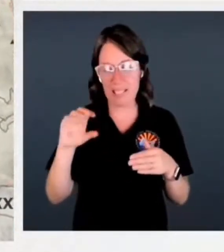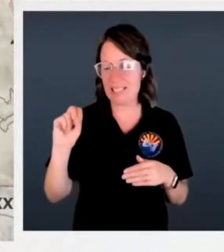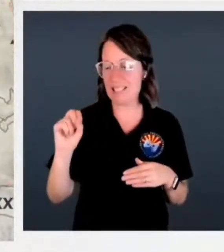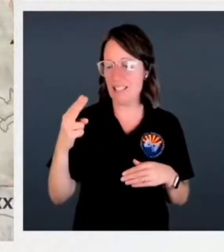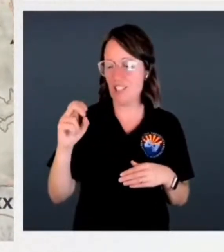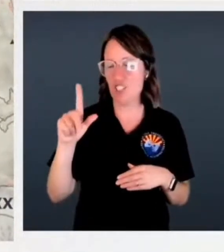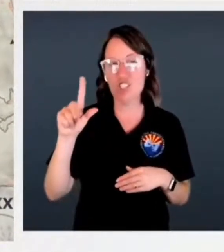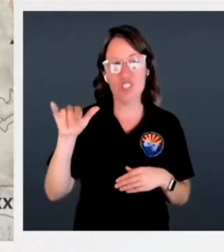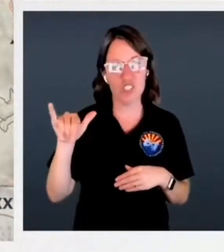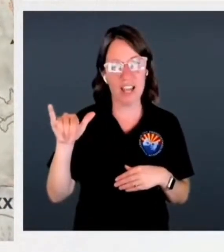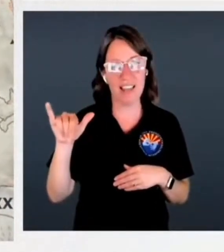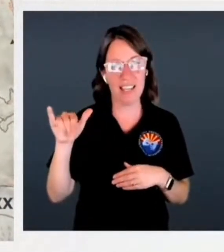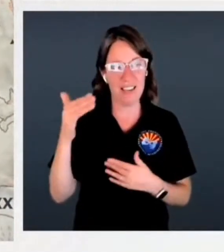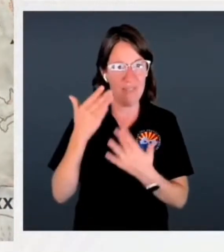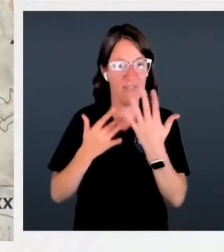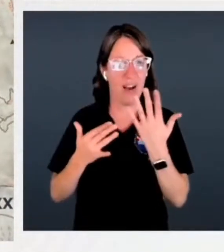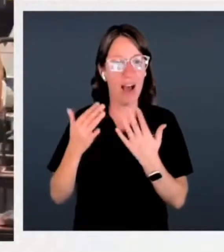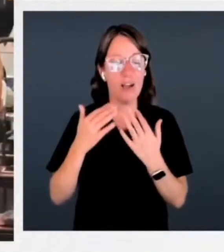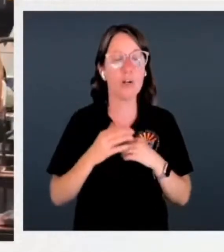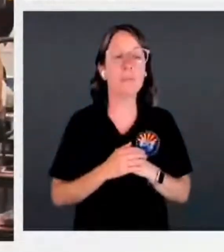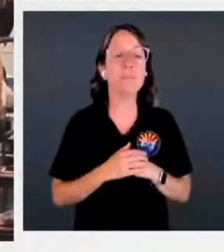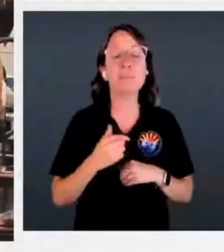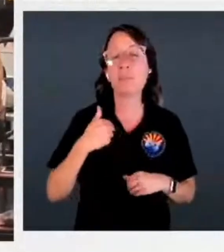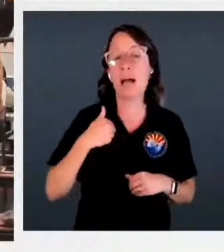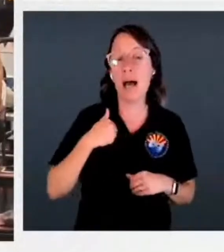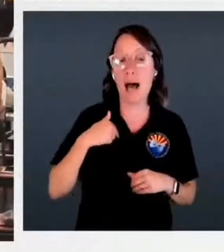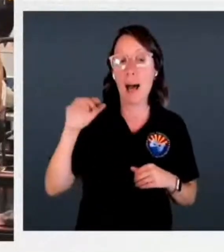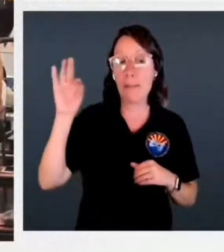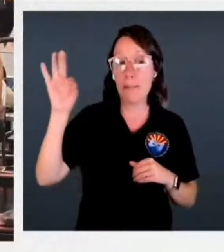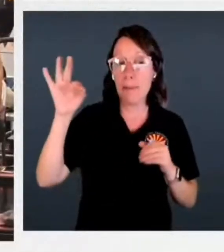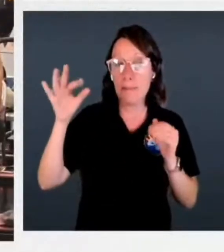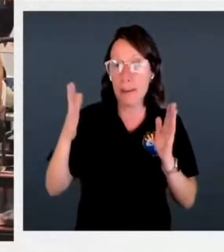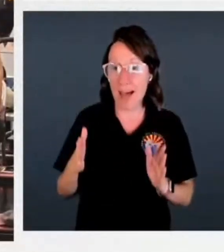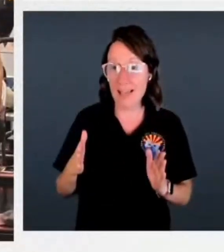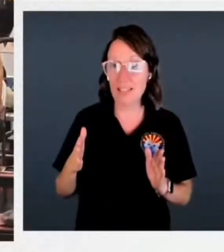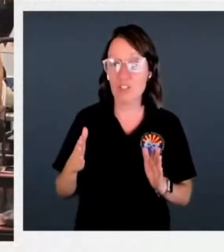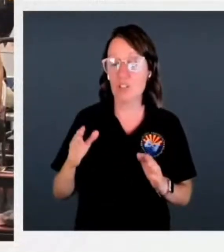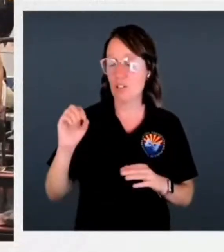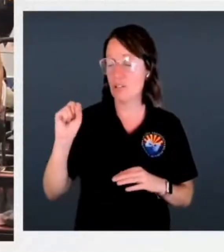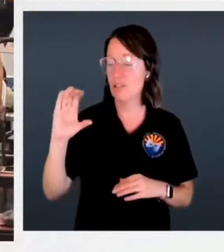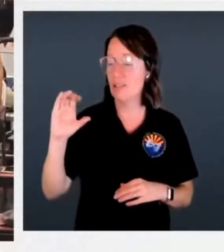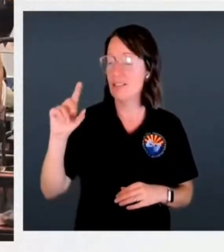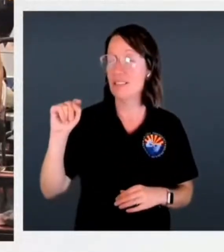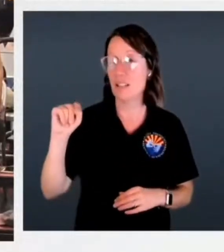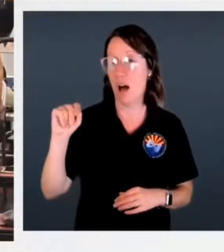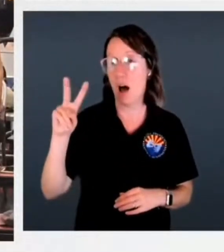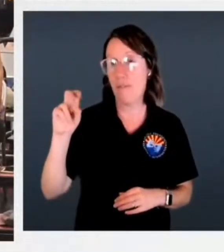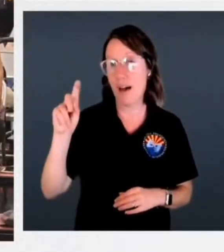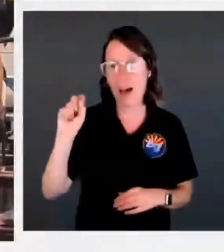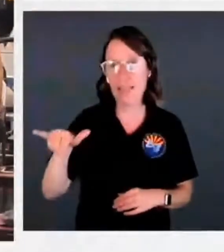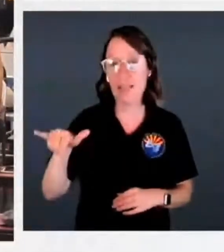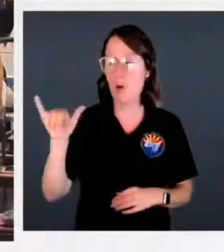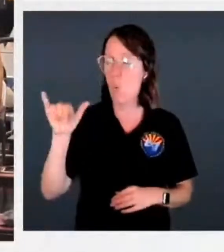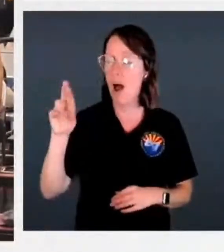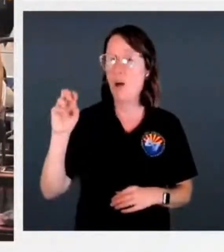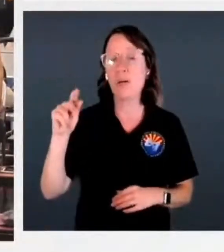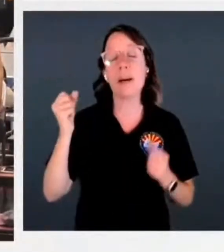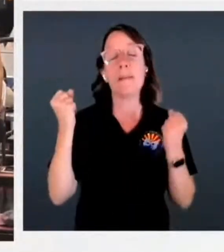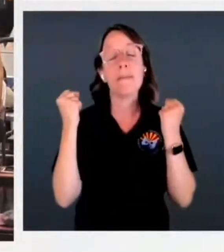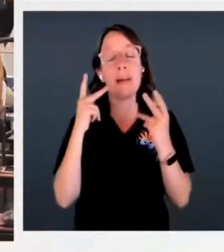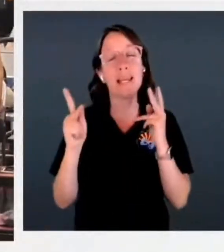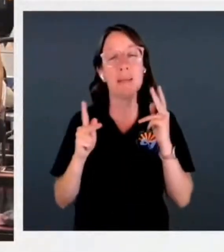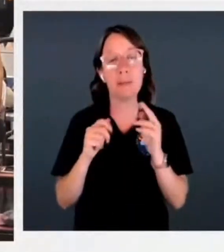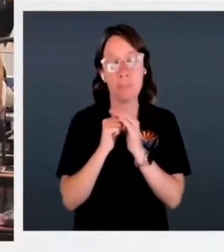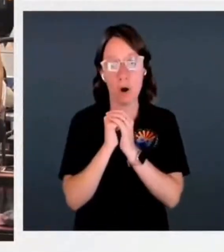I'm pastor of 3 different churches in Scott Valley and in Wairika. A lot of people are praying for all of you. Thank you for the good work that you